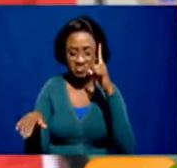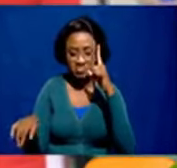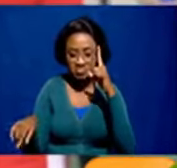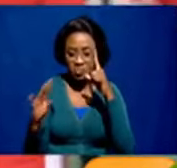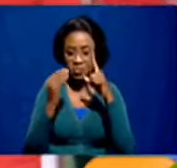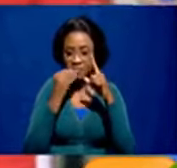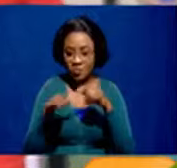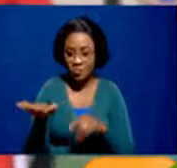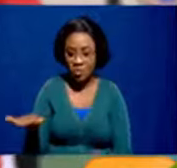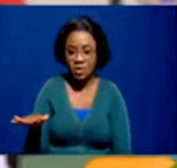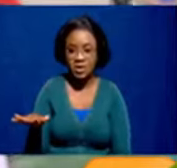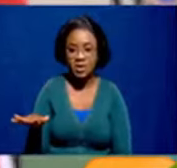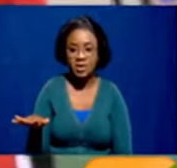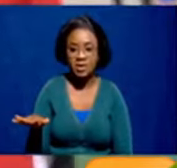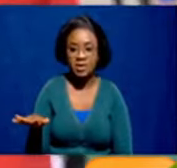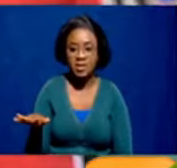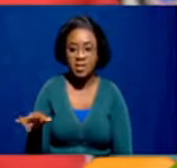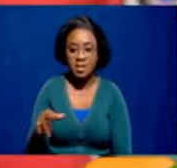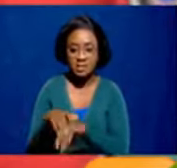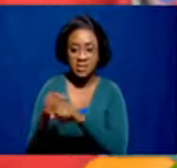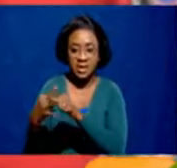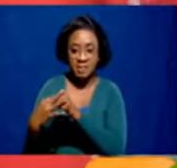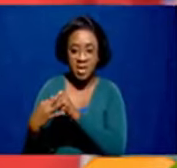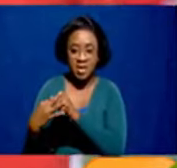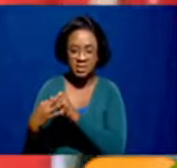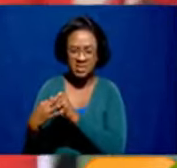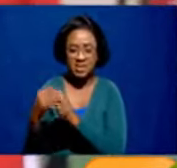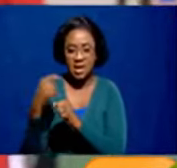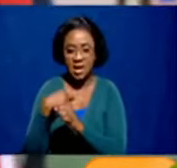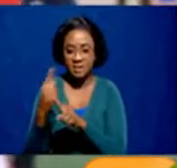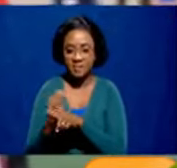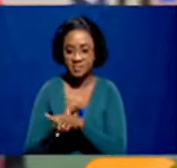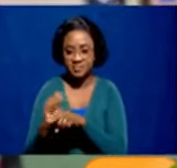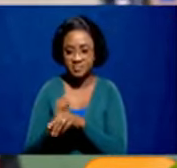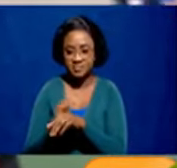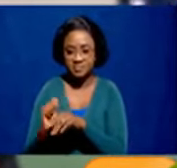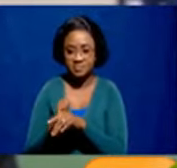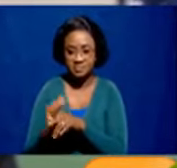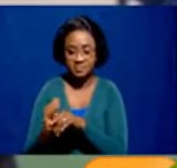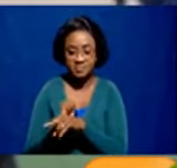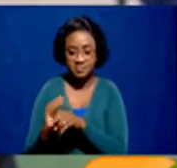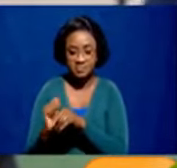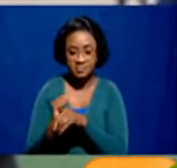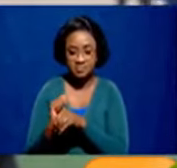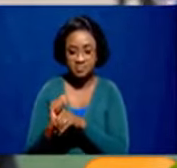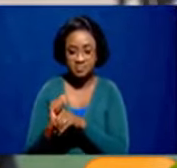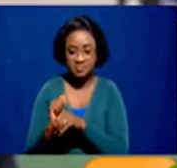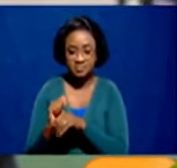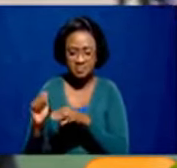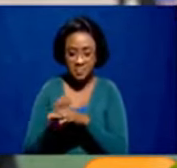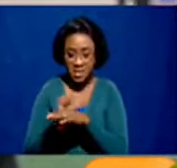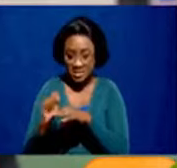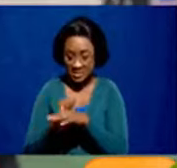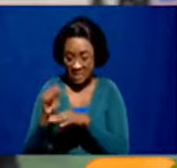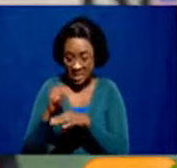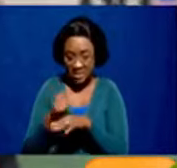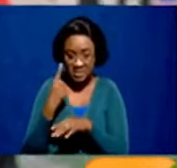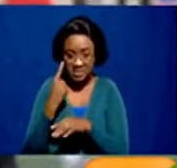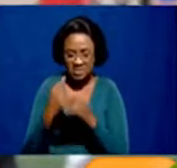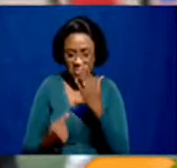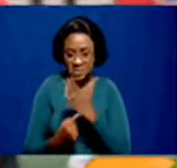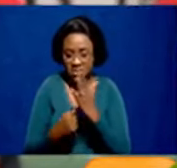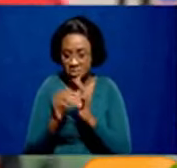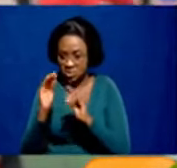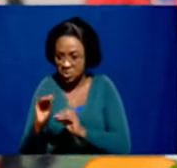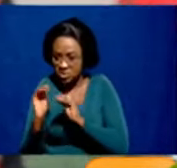for breakfast. At exactly 8, you have training. That training is for technical capability, where